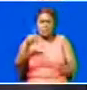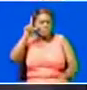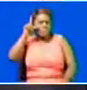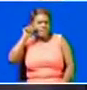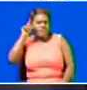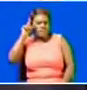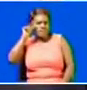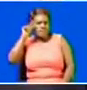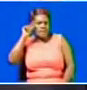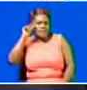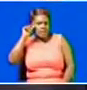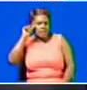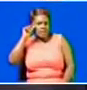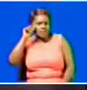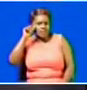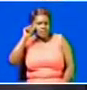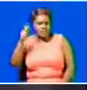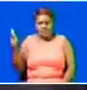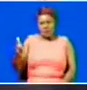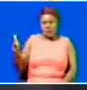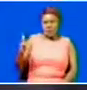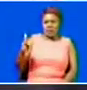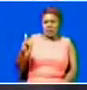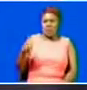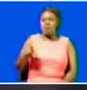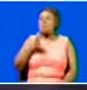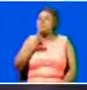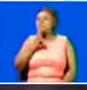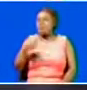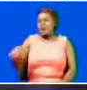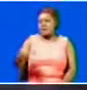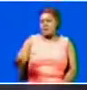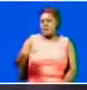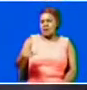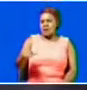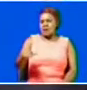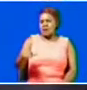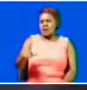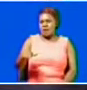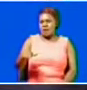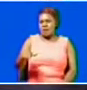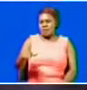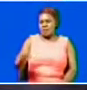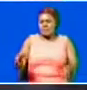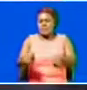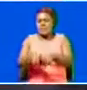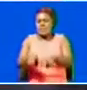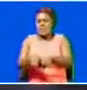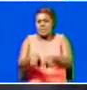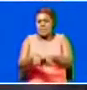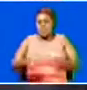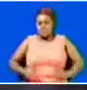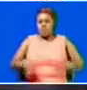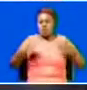pictures of the cameras that were on the water holes or the pans, as well as the